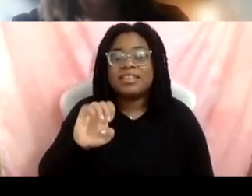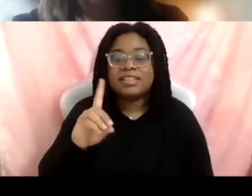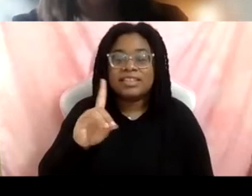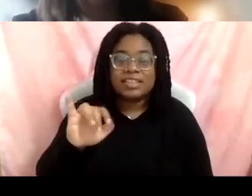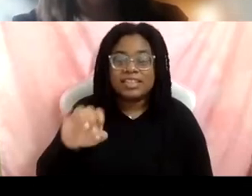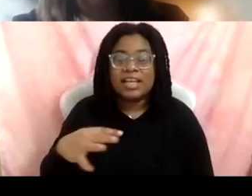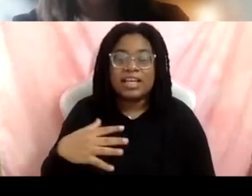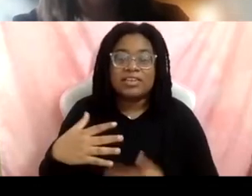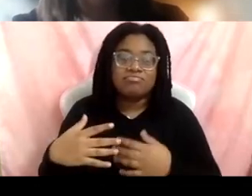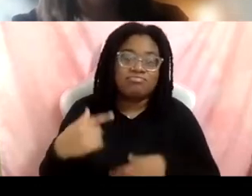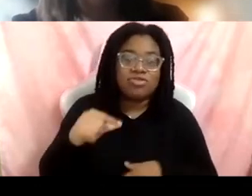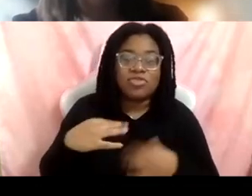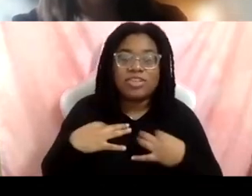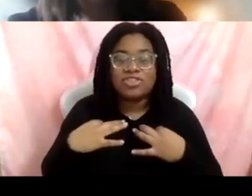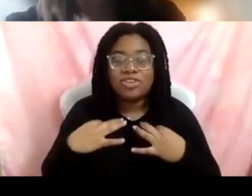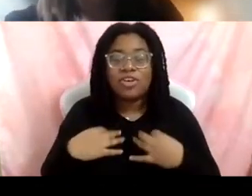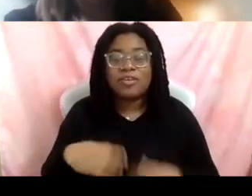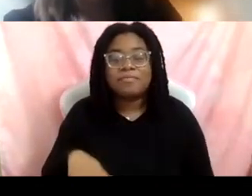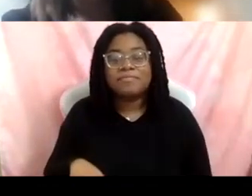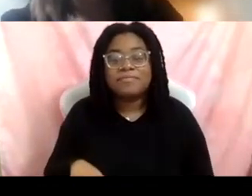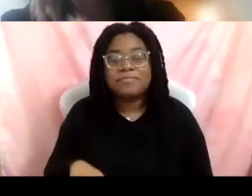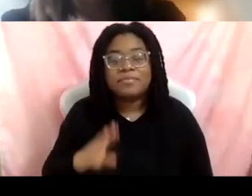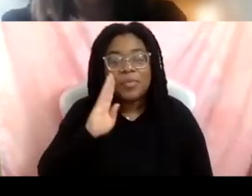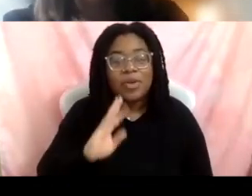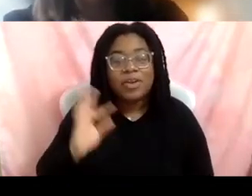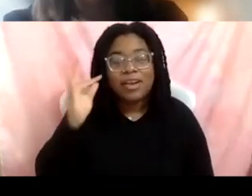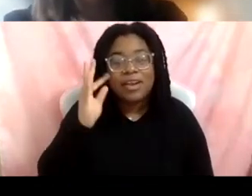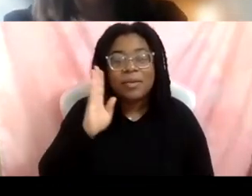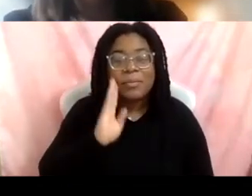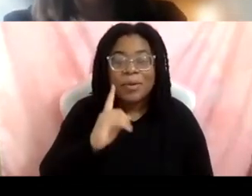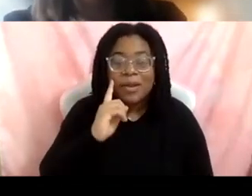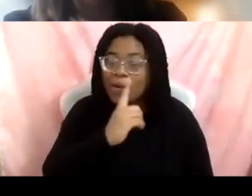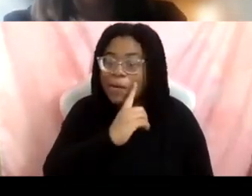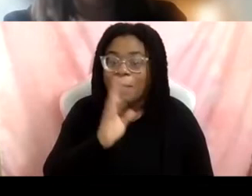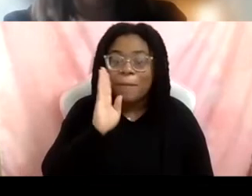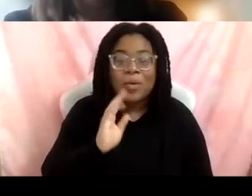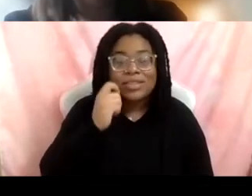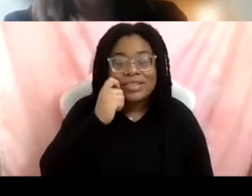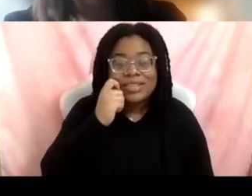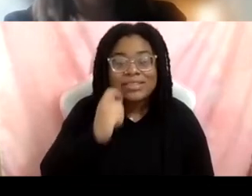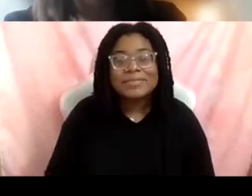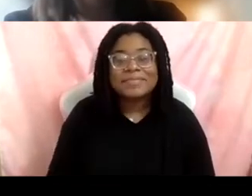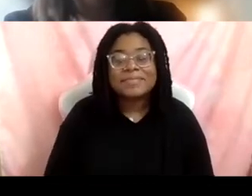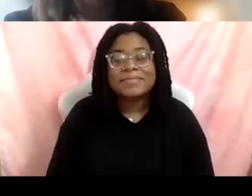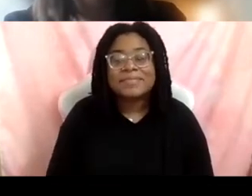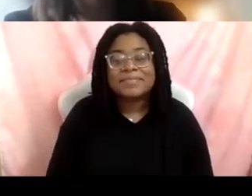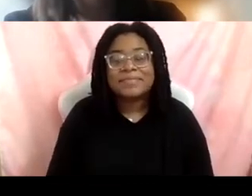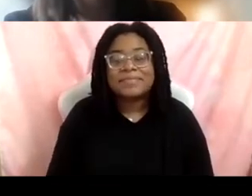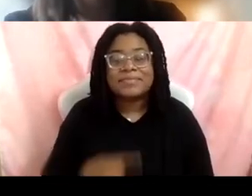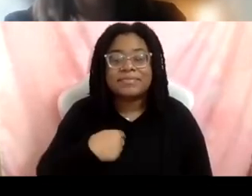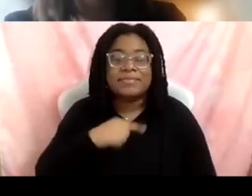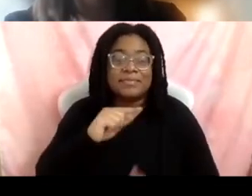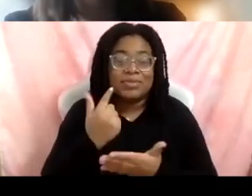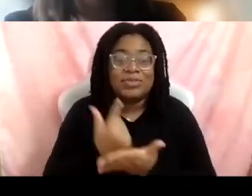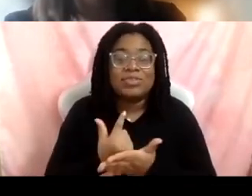shirt, brown, I have brown hair, brown eyes, brown skin. I am a graduate